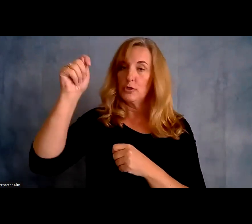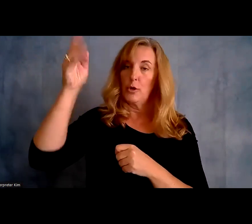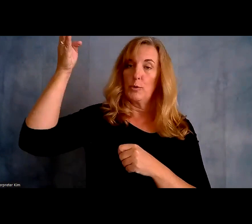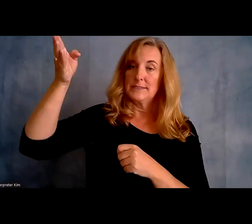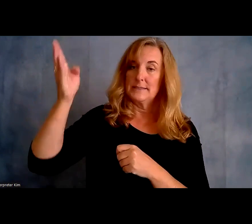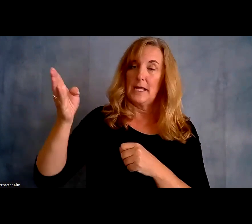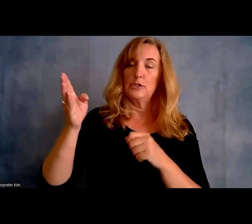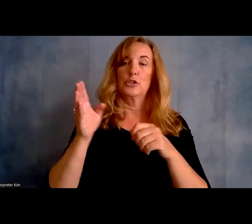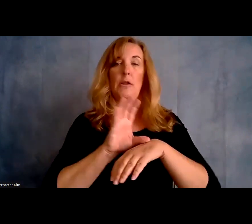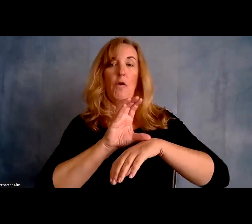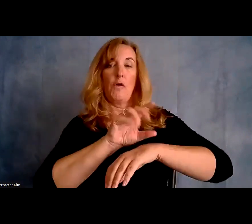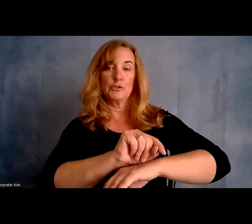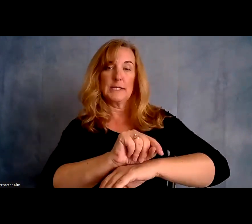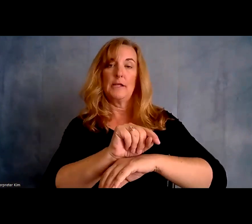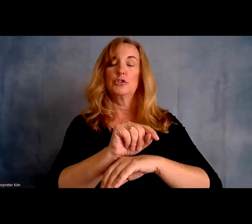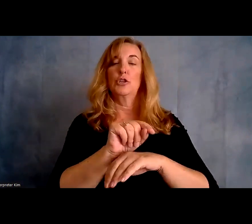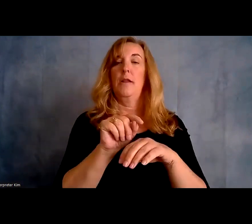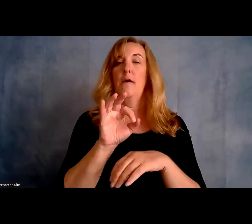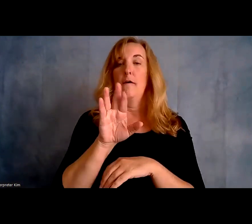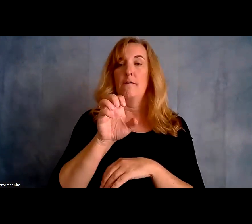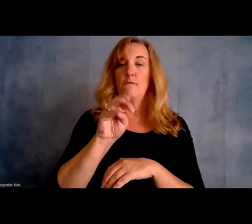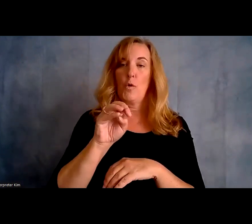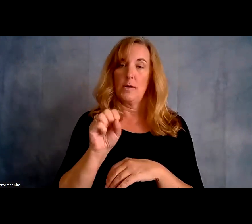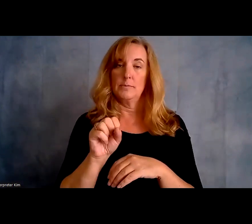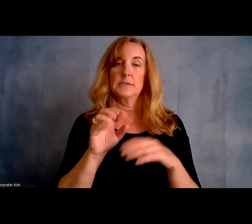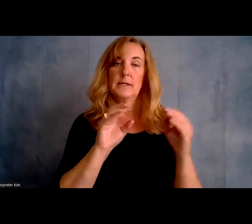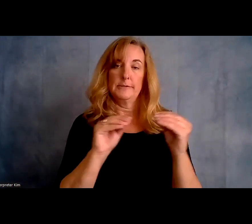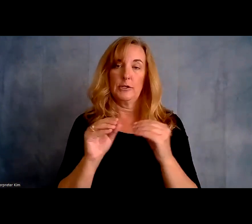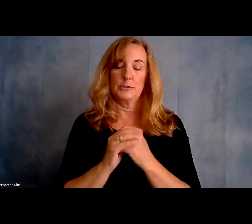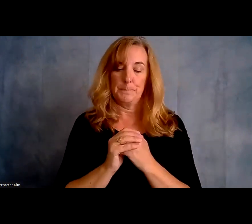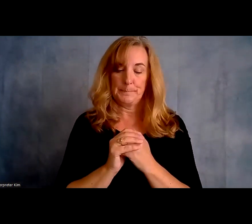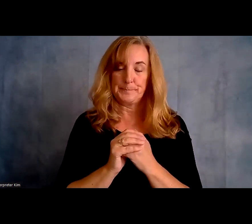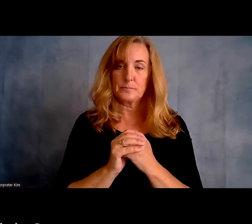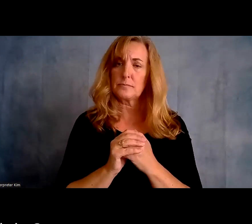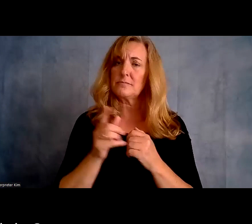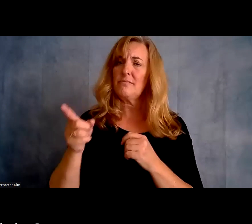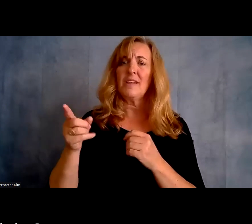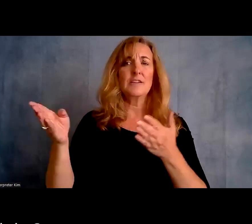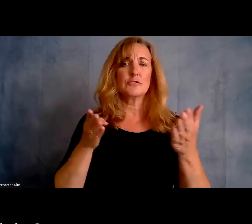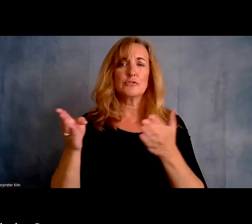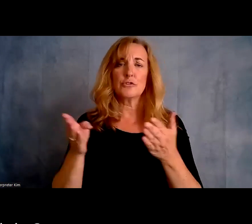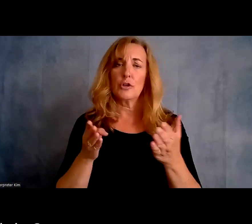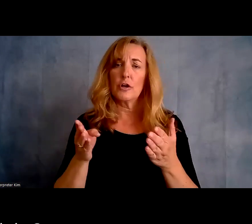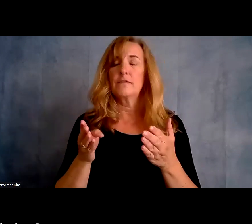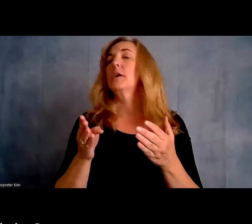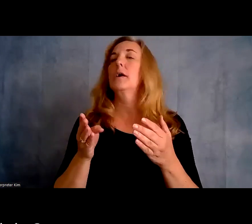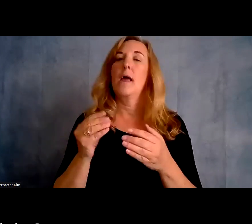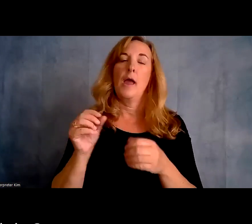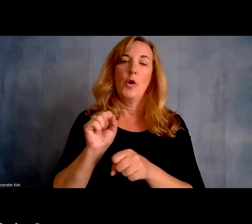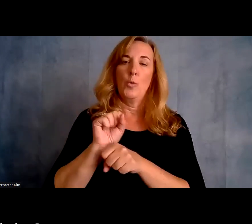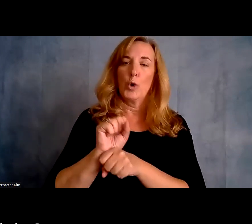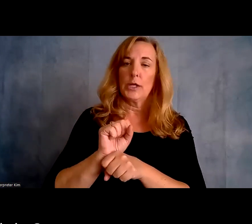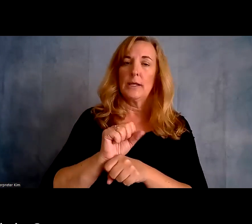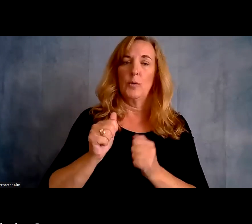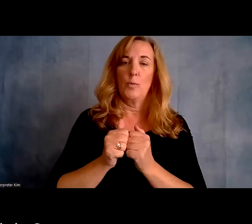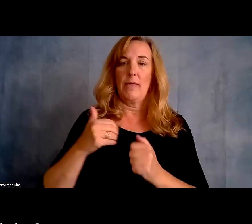forums, and publications. For nearly two decades, Ben has served with Young Life, including working with Capernaum,